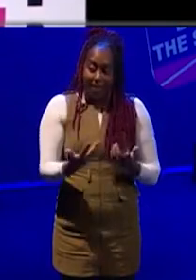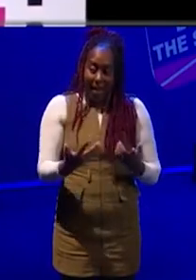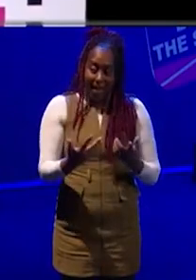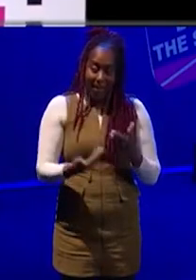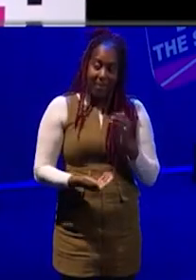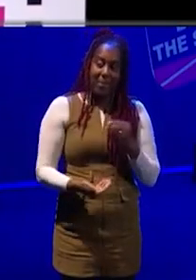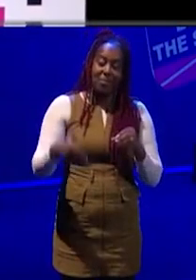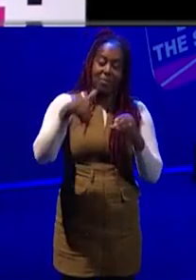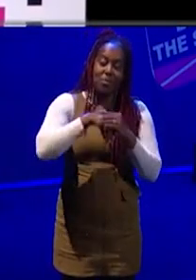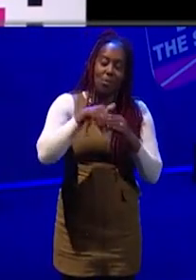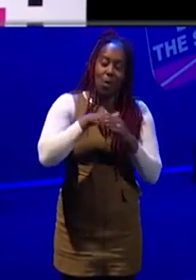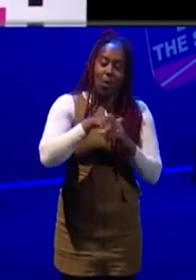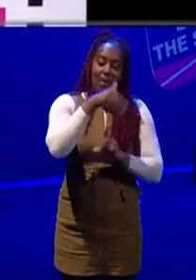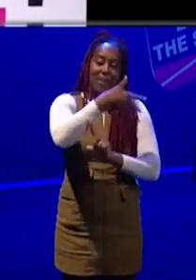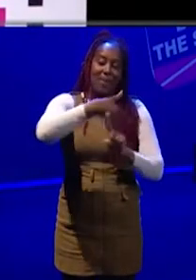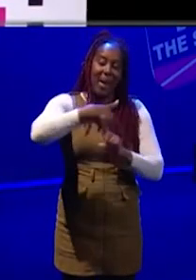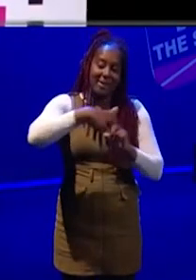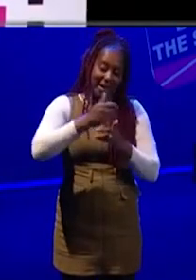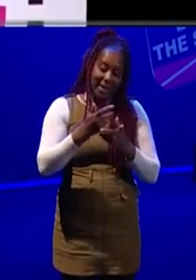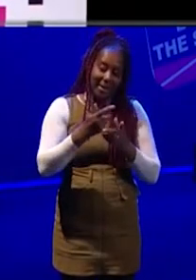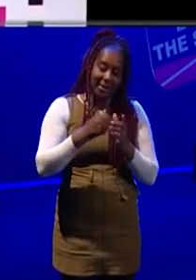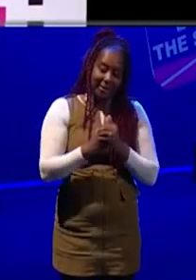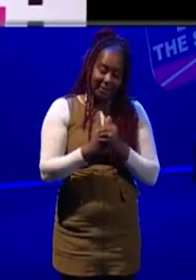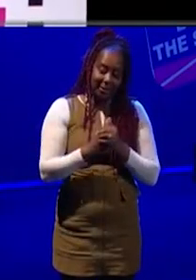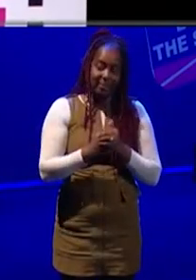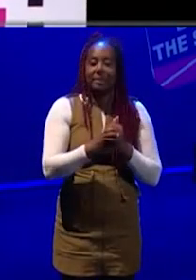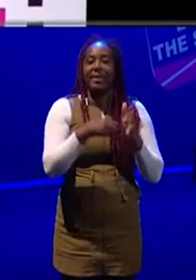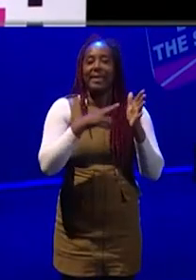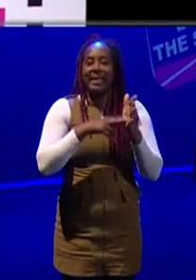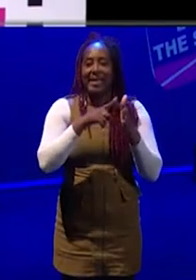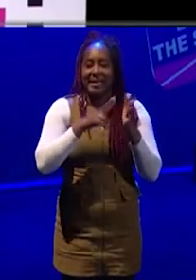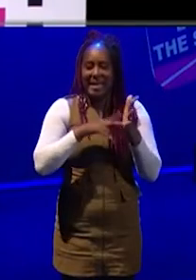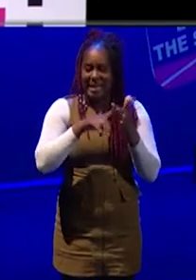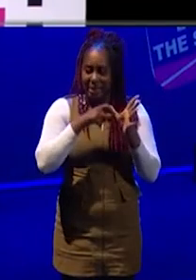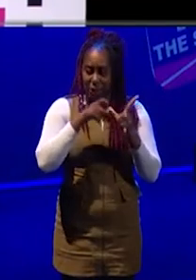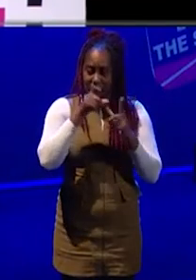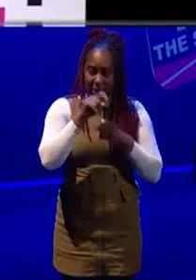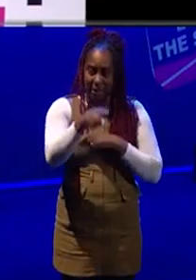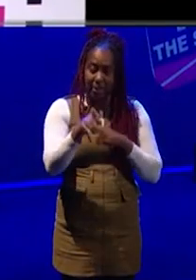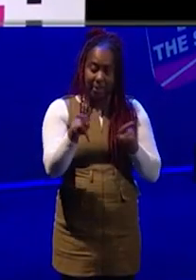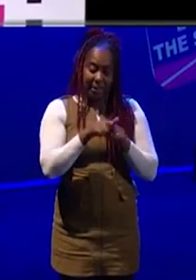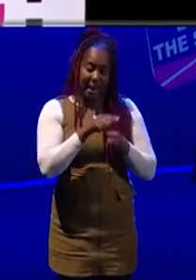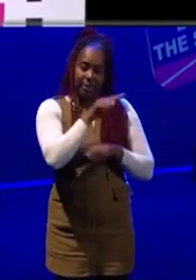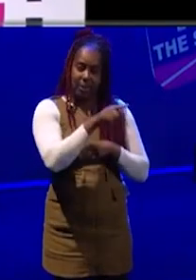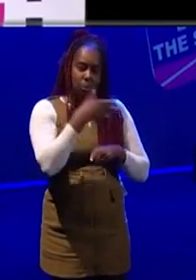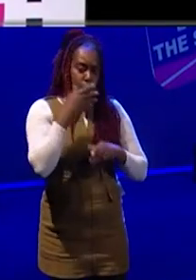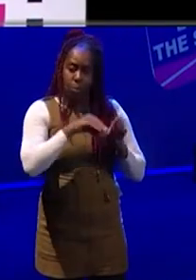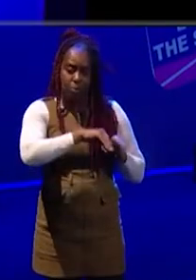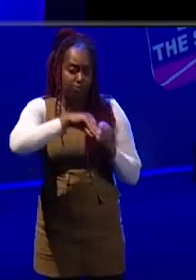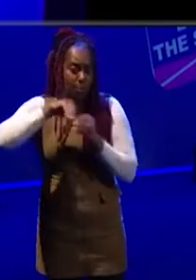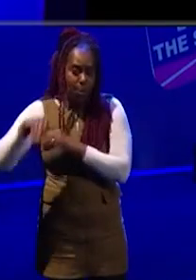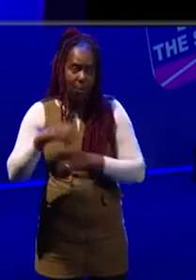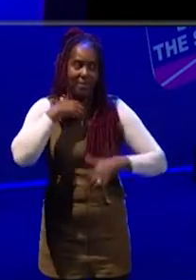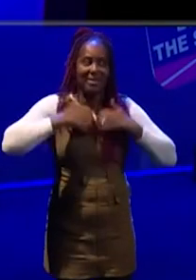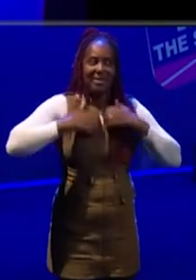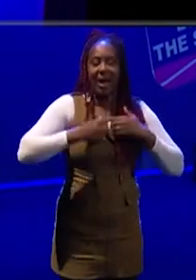platform, and now I'm working. But, you know, theatre's back. So. She also says, "We Shall Not Be Removed" is really exciting. It's a group of people